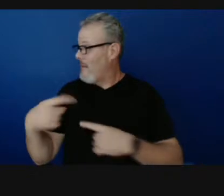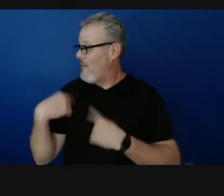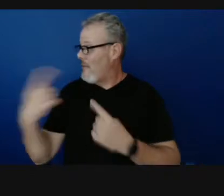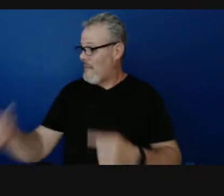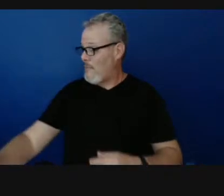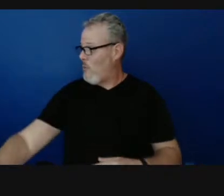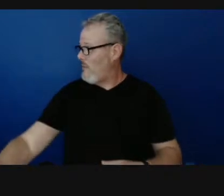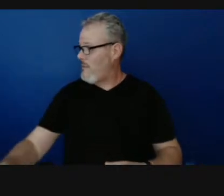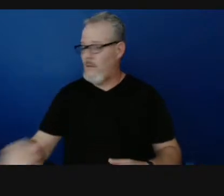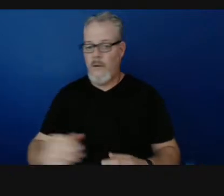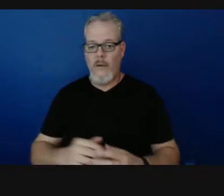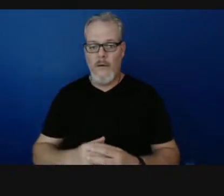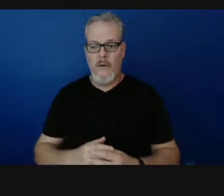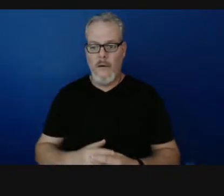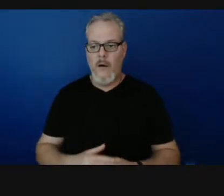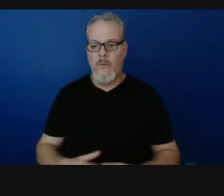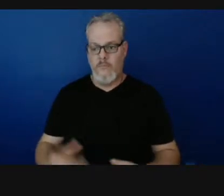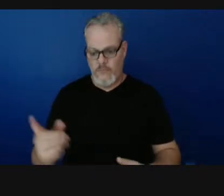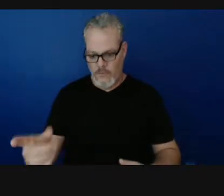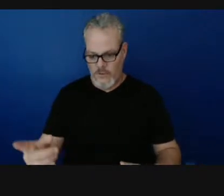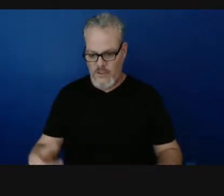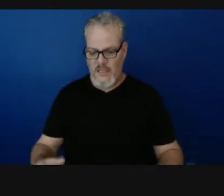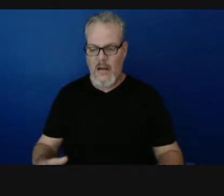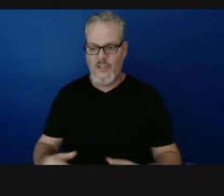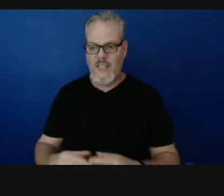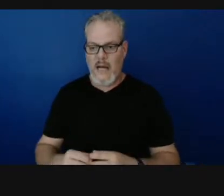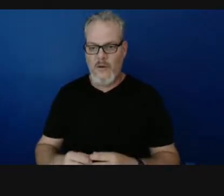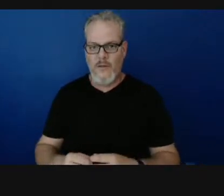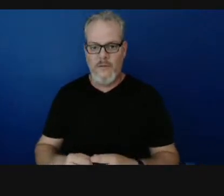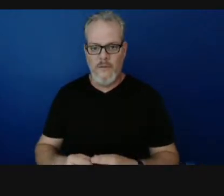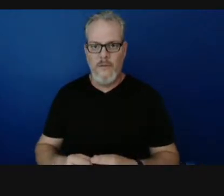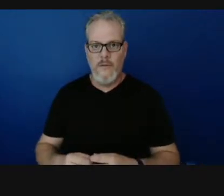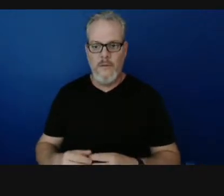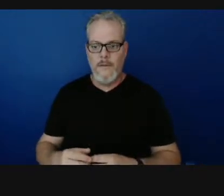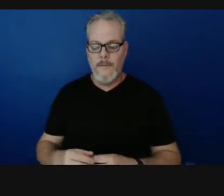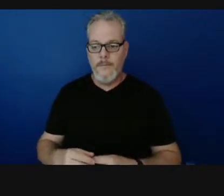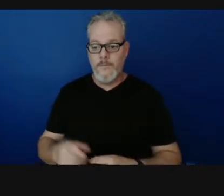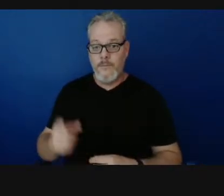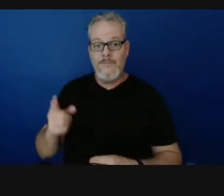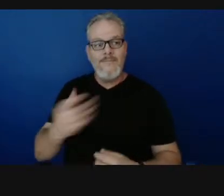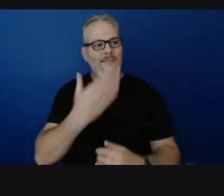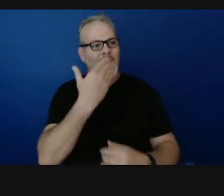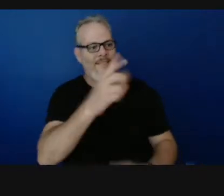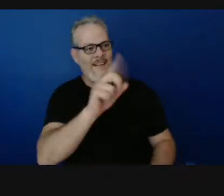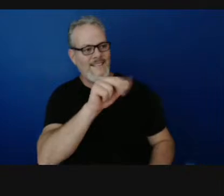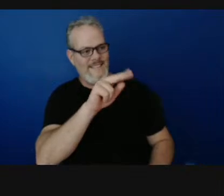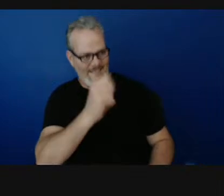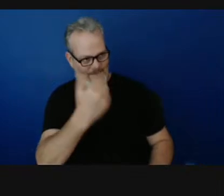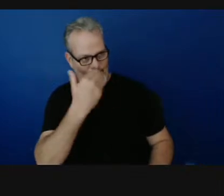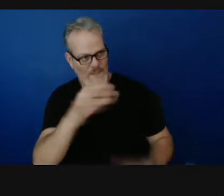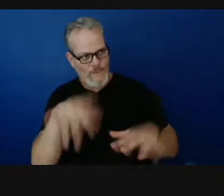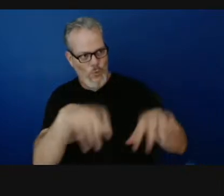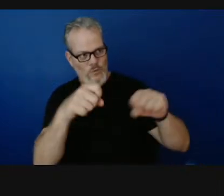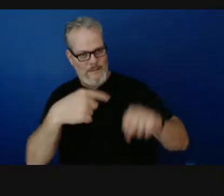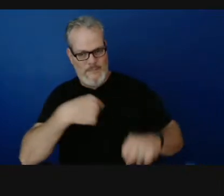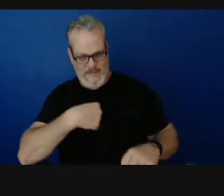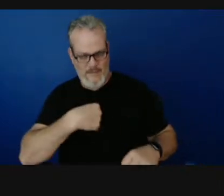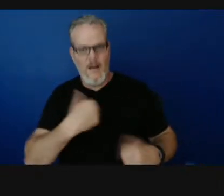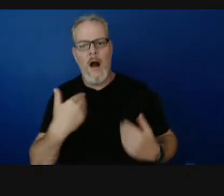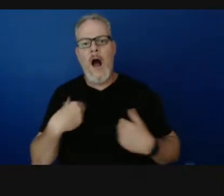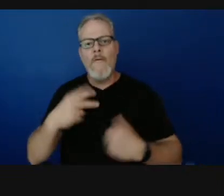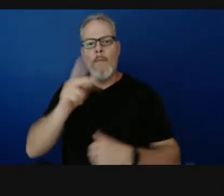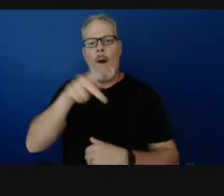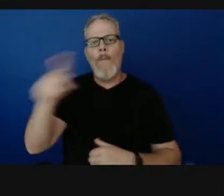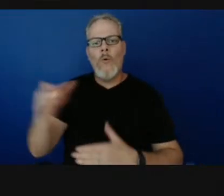us. Thanks, Dane. Thanks for having me. I have a PowerPoint that I'd like to share, so let me get that up.